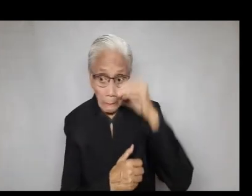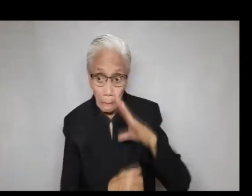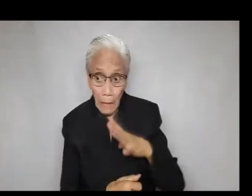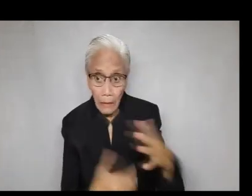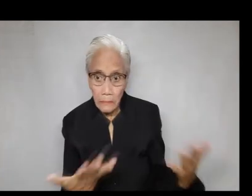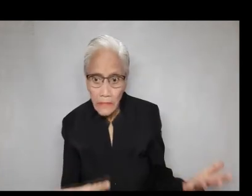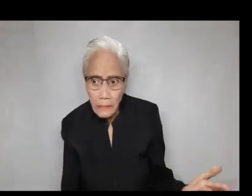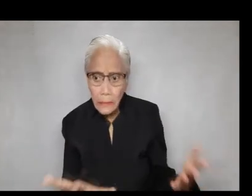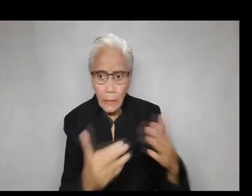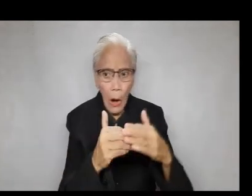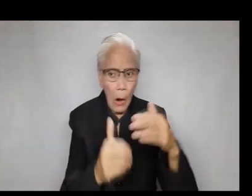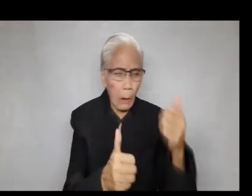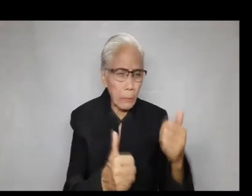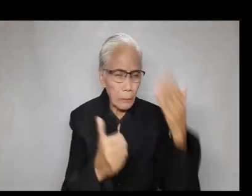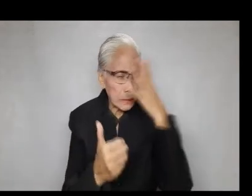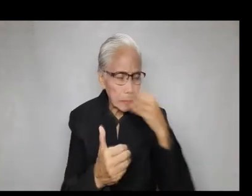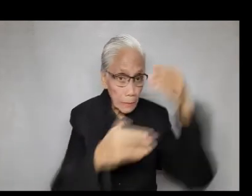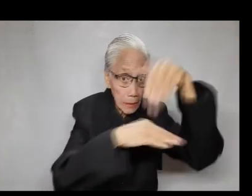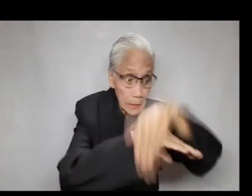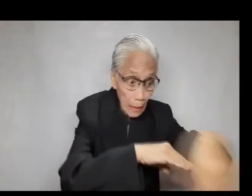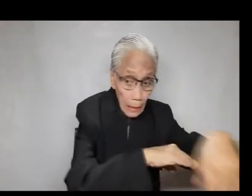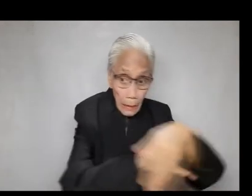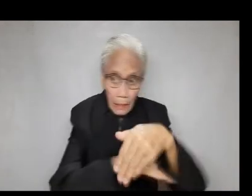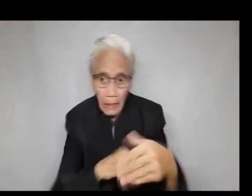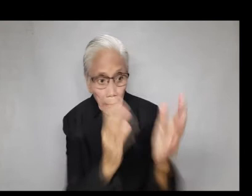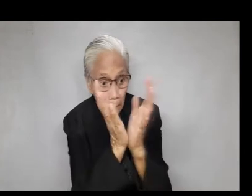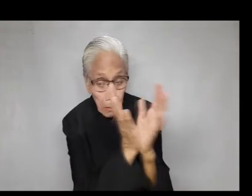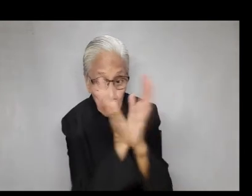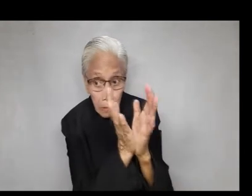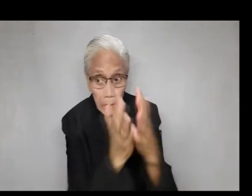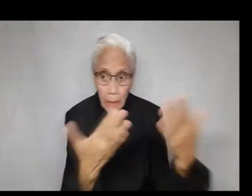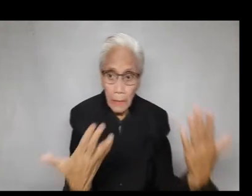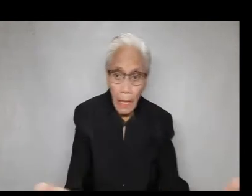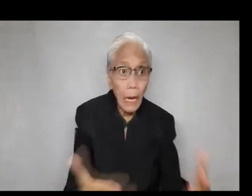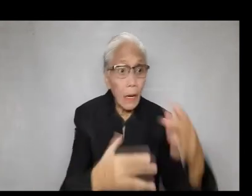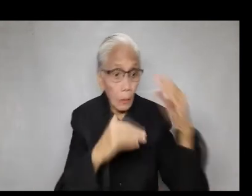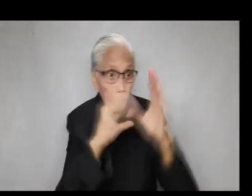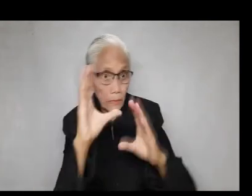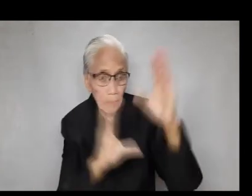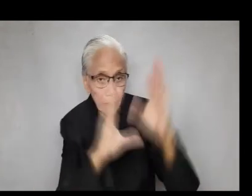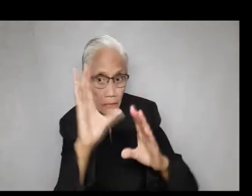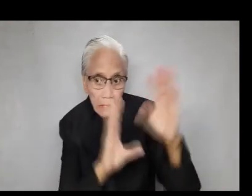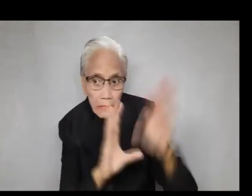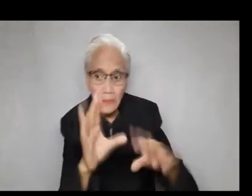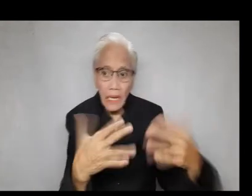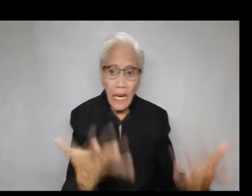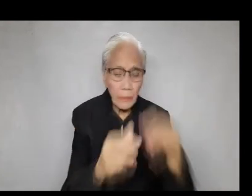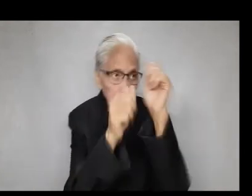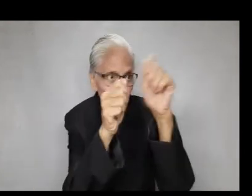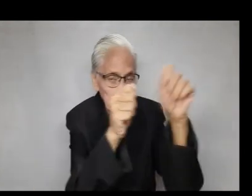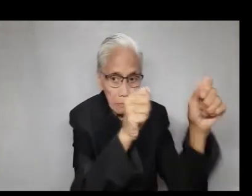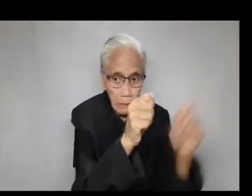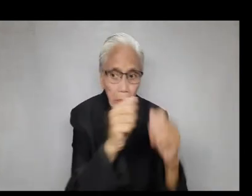gave him a squirt. Another saw him and blamed the boy's lazy parents. That's another squirt. And this boy, well, he almost made